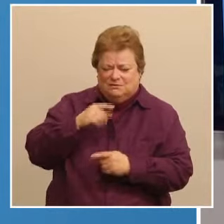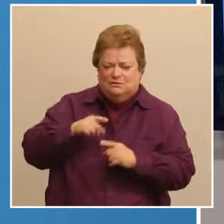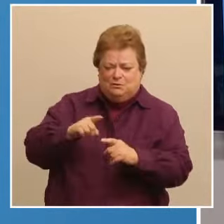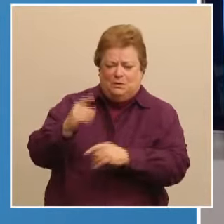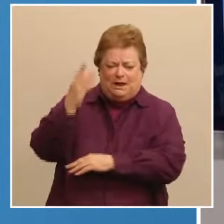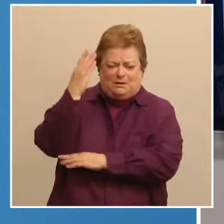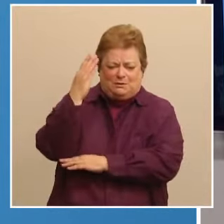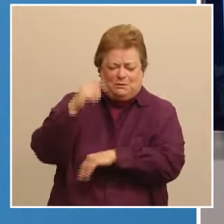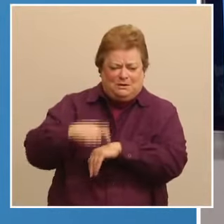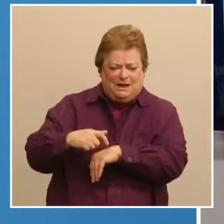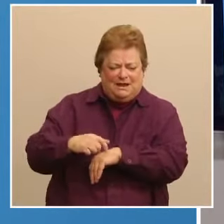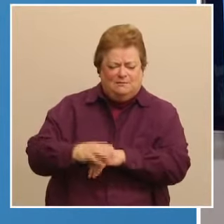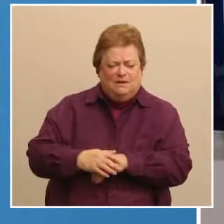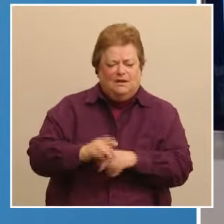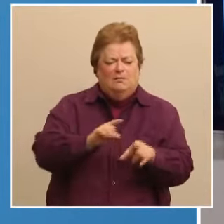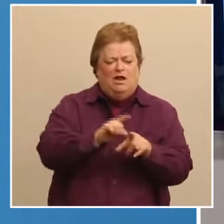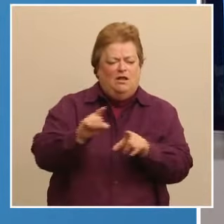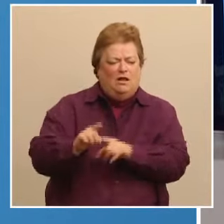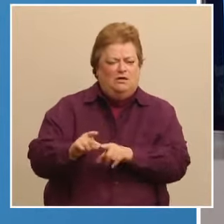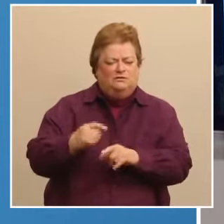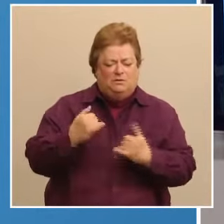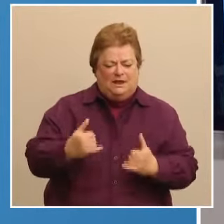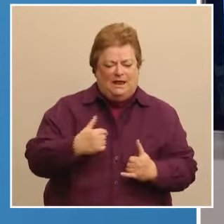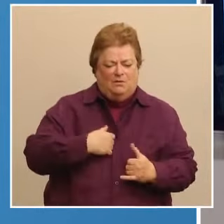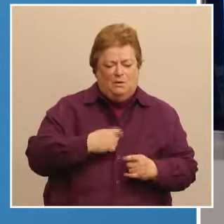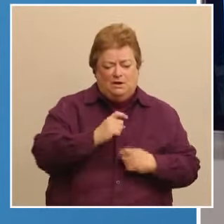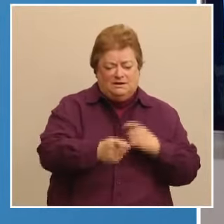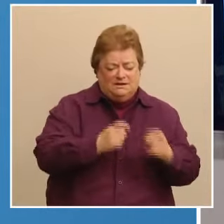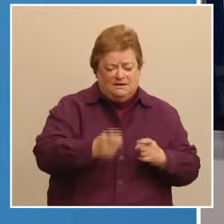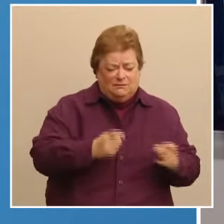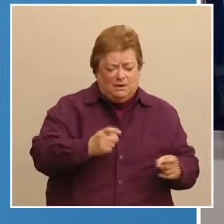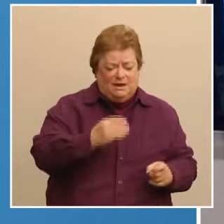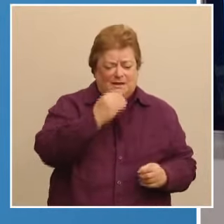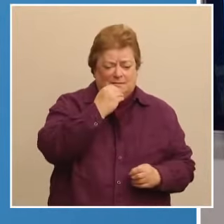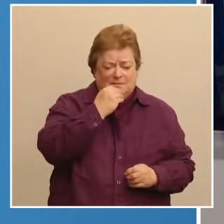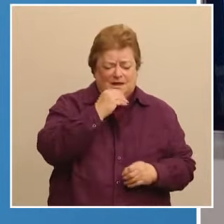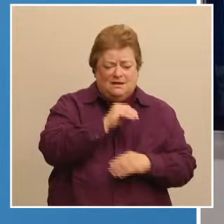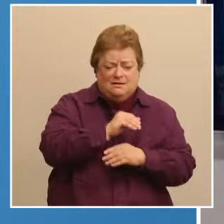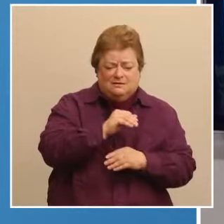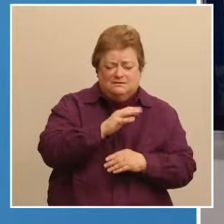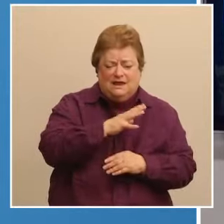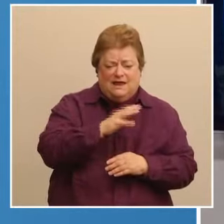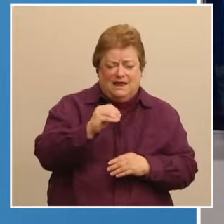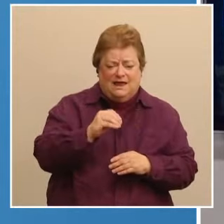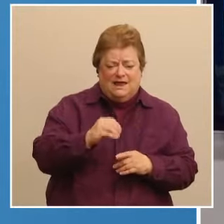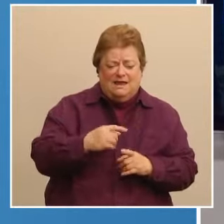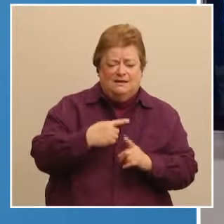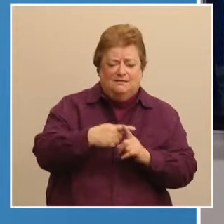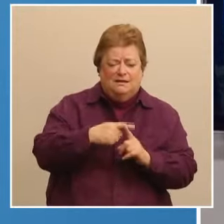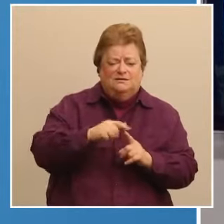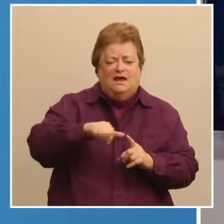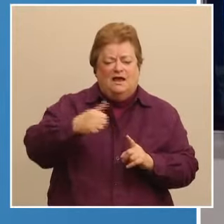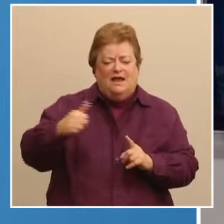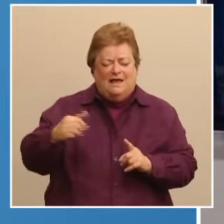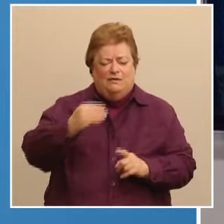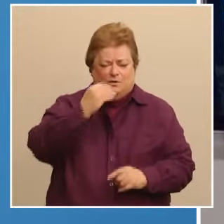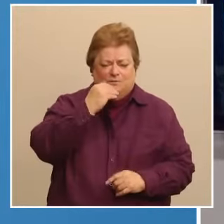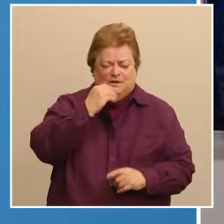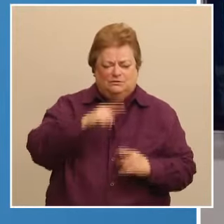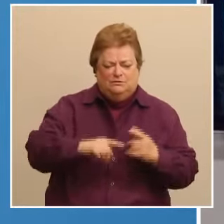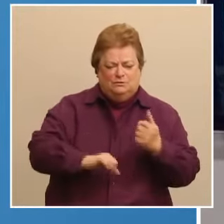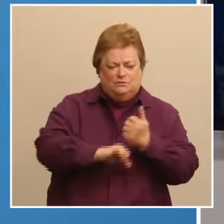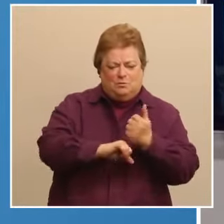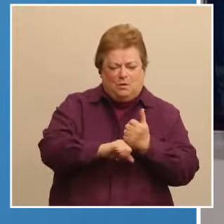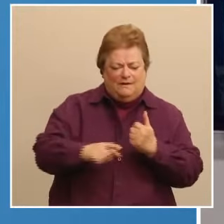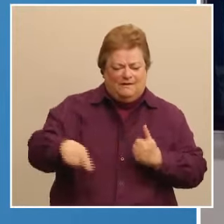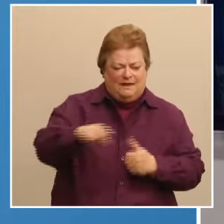noon hour. But we're also now delivering those meals and supplementing Tabitha's meals, supporting them in their